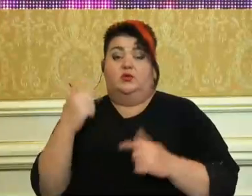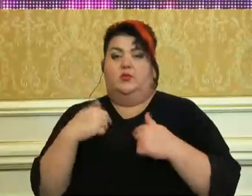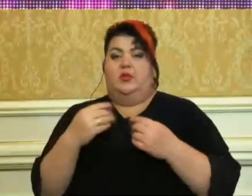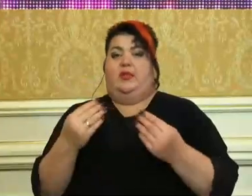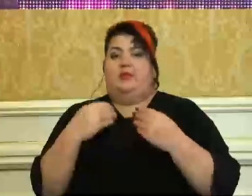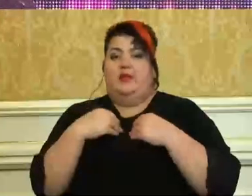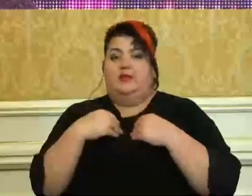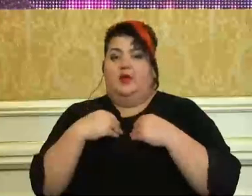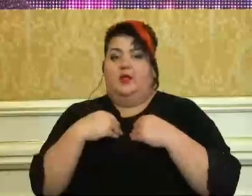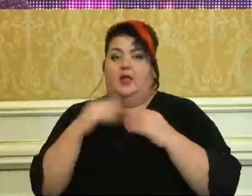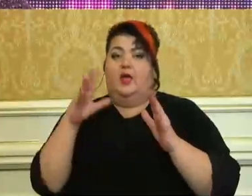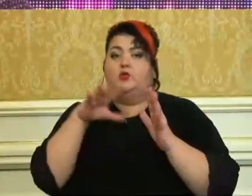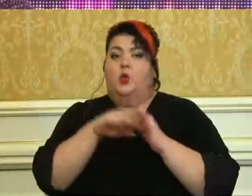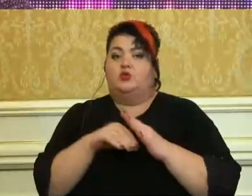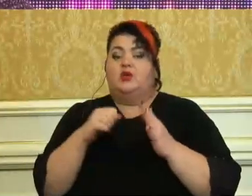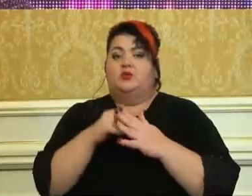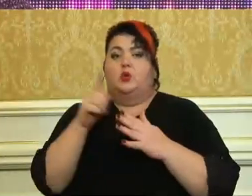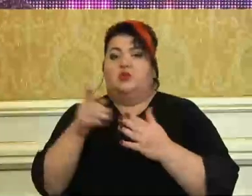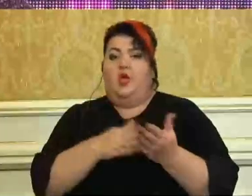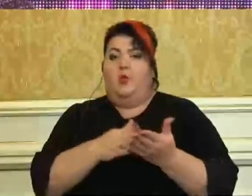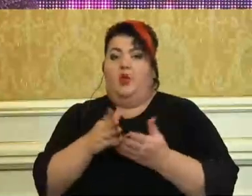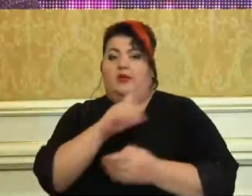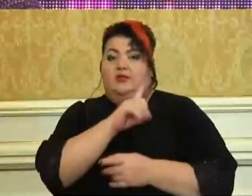this honor. I got